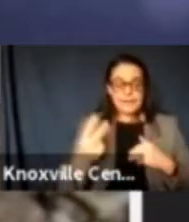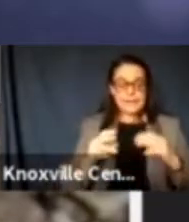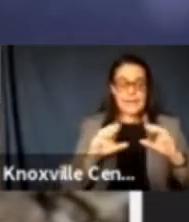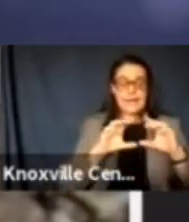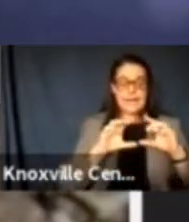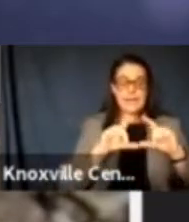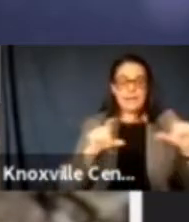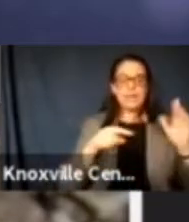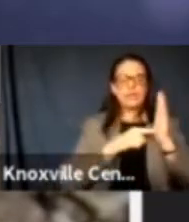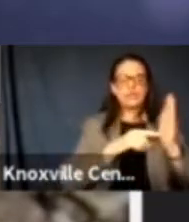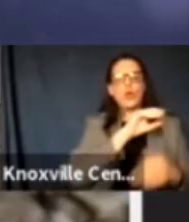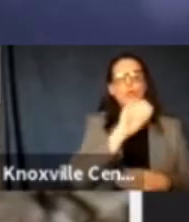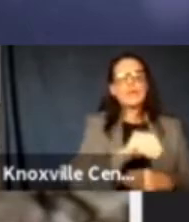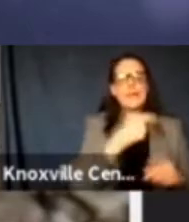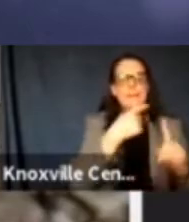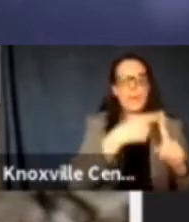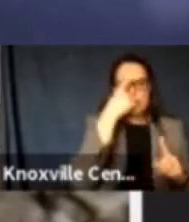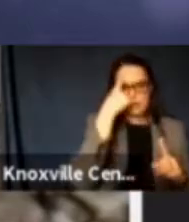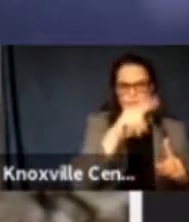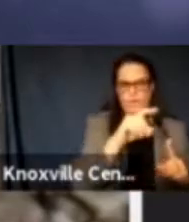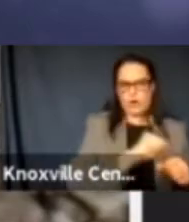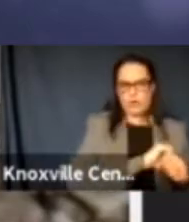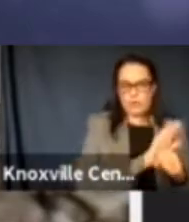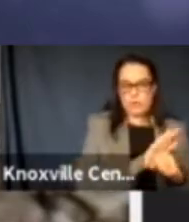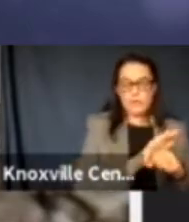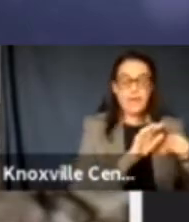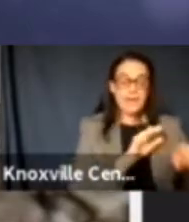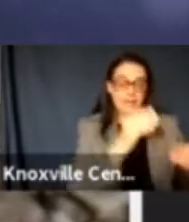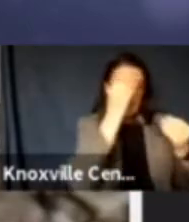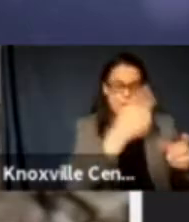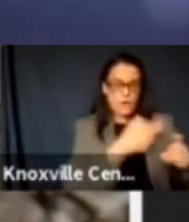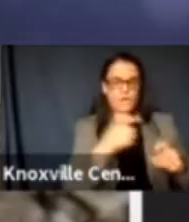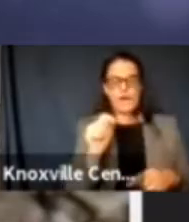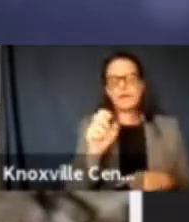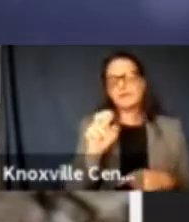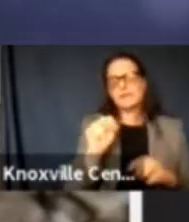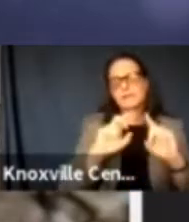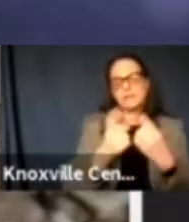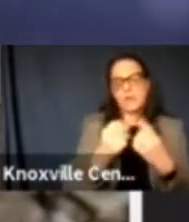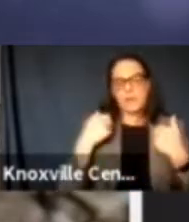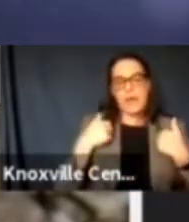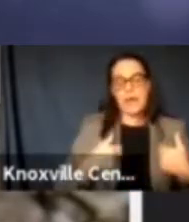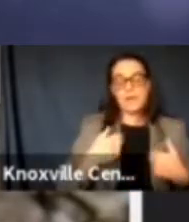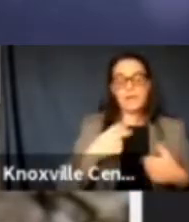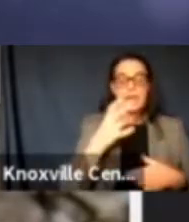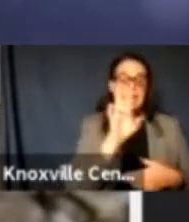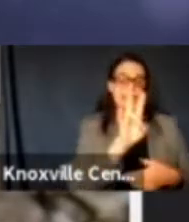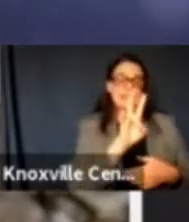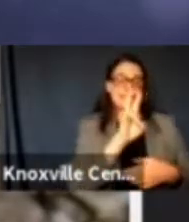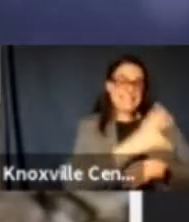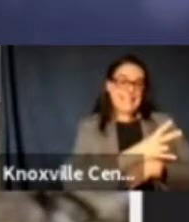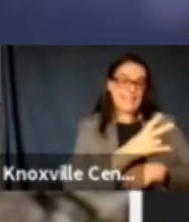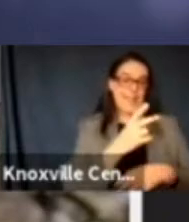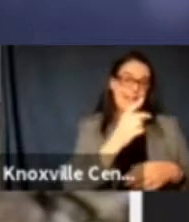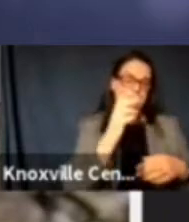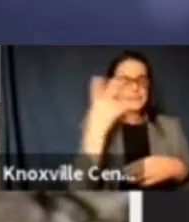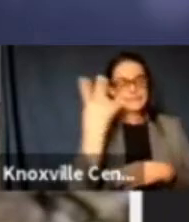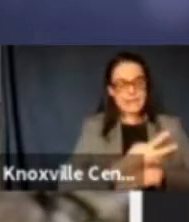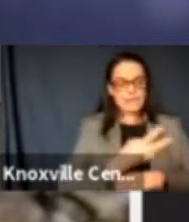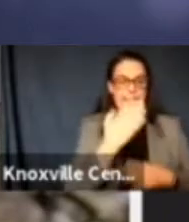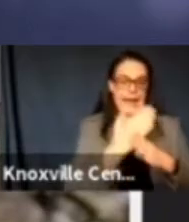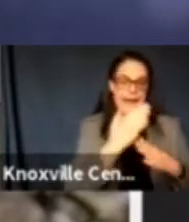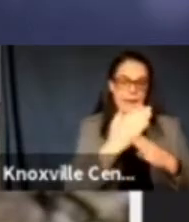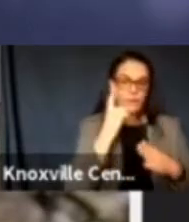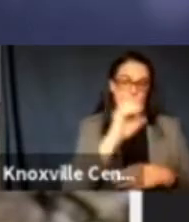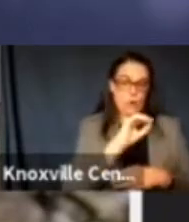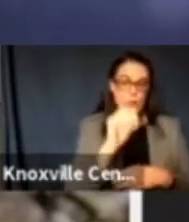for COVID-19. This data is received from the Tennessee Department of Health, and the 7-day average for percent positive in Knox County at the time this was pulled